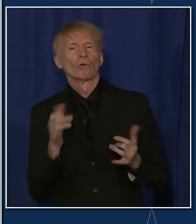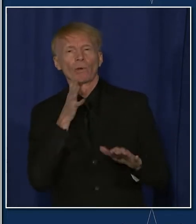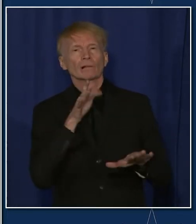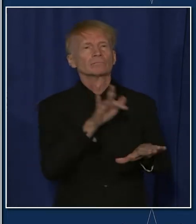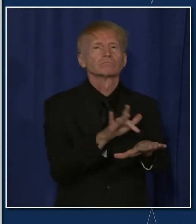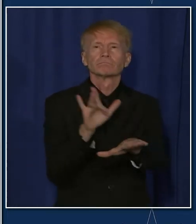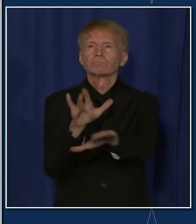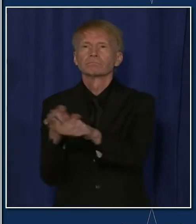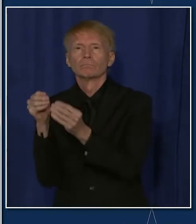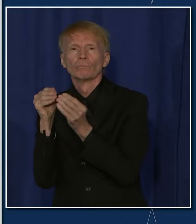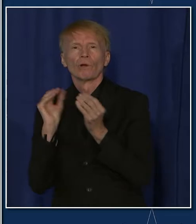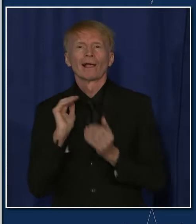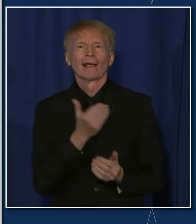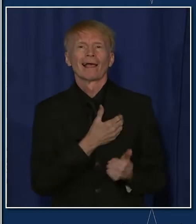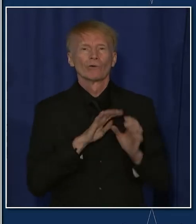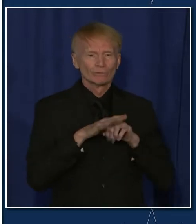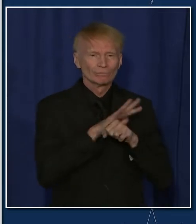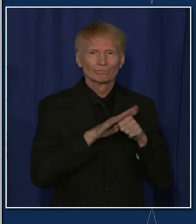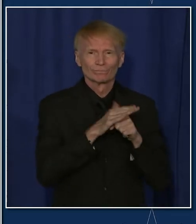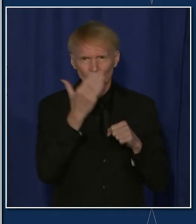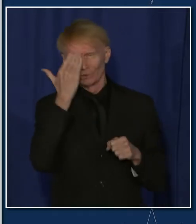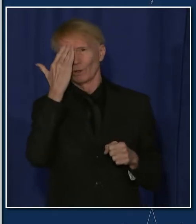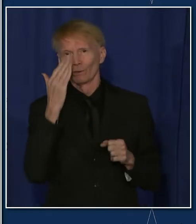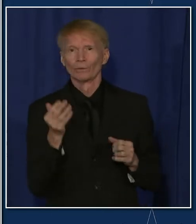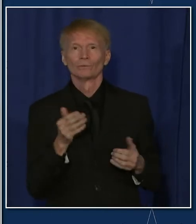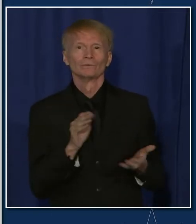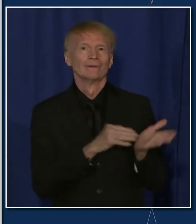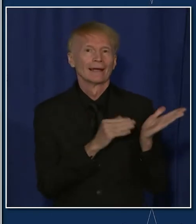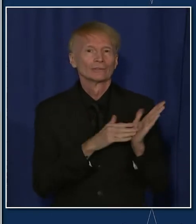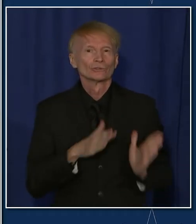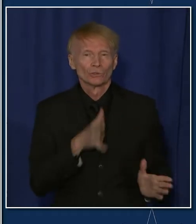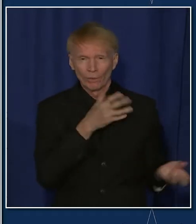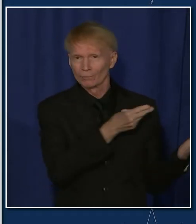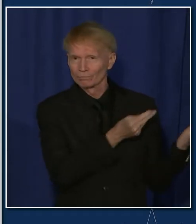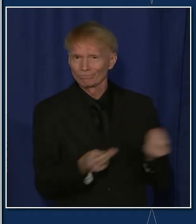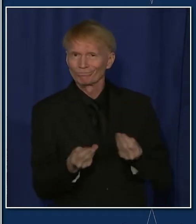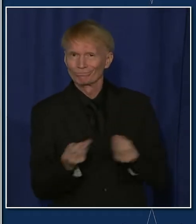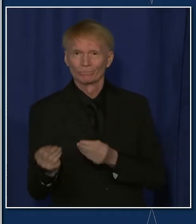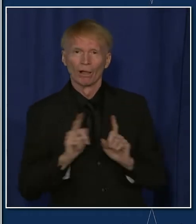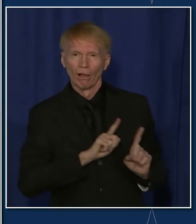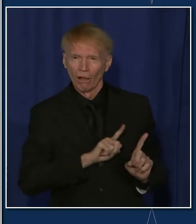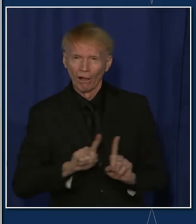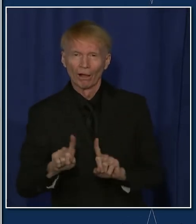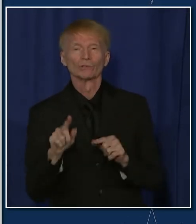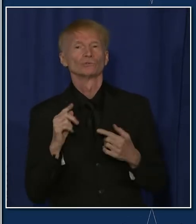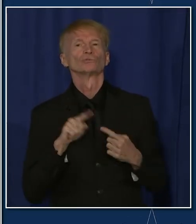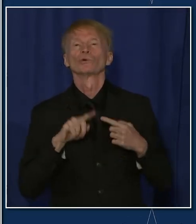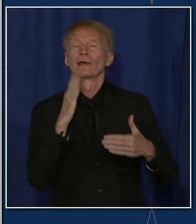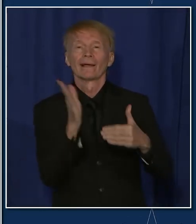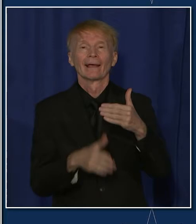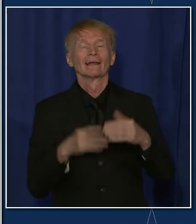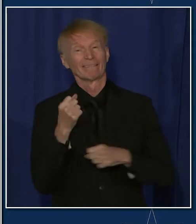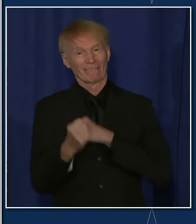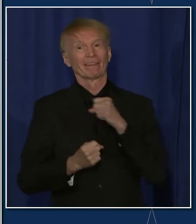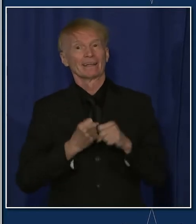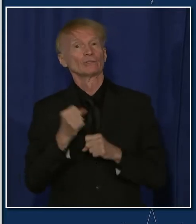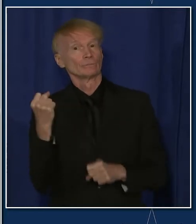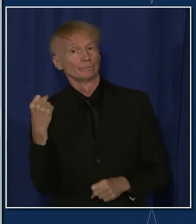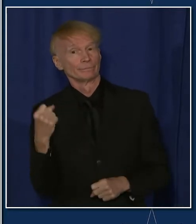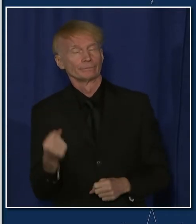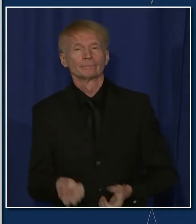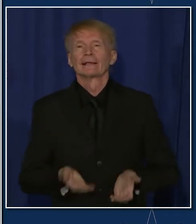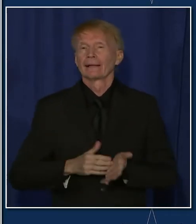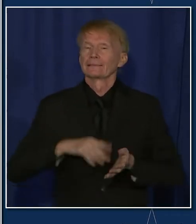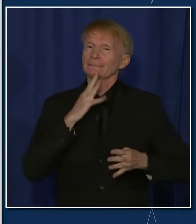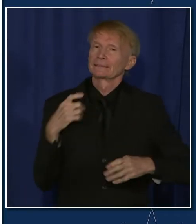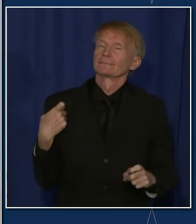providers. We will have our own resources, and this is the beginning. So we're going to be doing this to the end of the year. Este esfuerzo va a estar todo el año, porque nosotros sabemos que